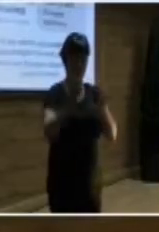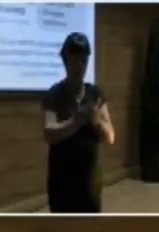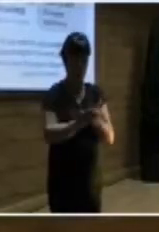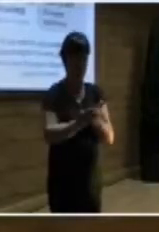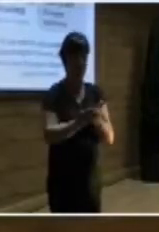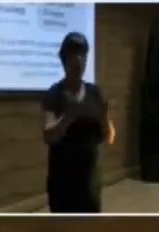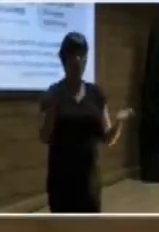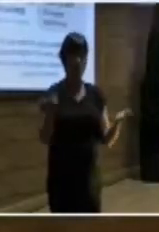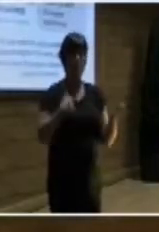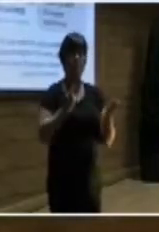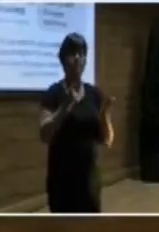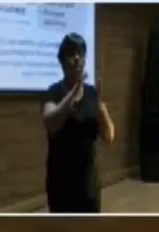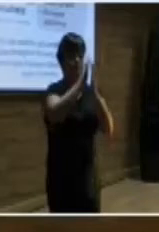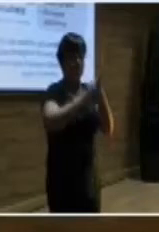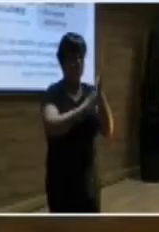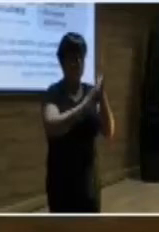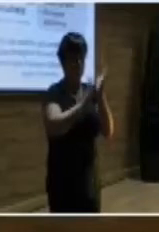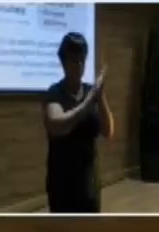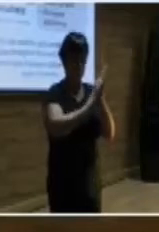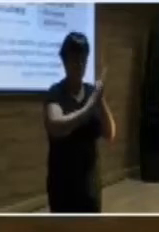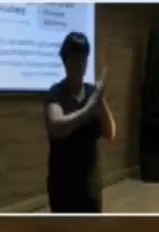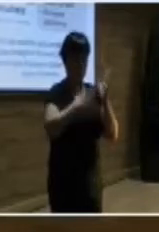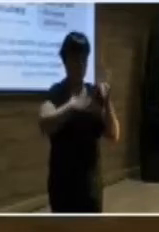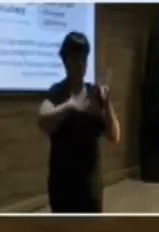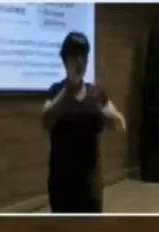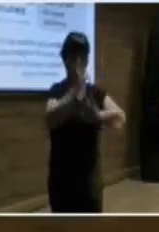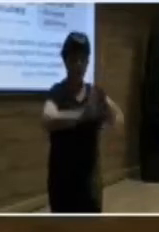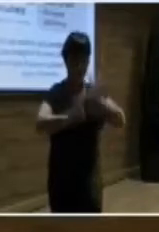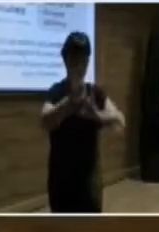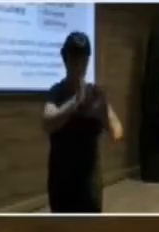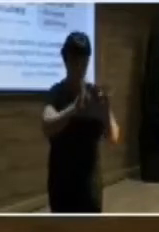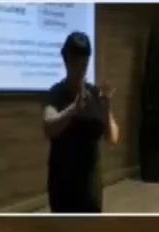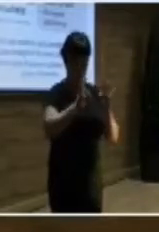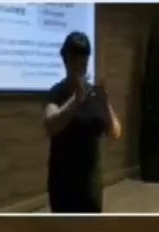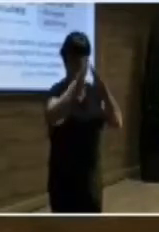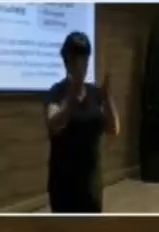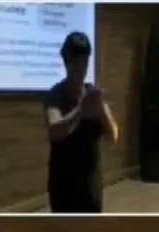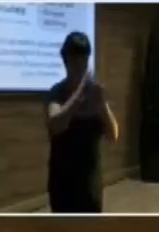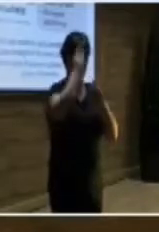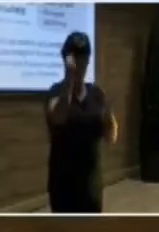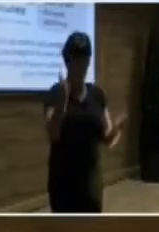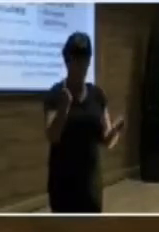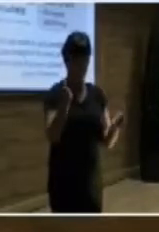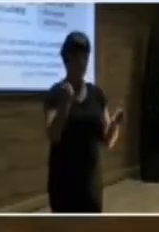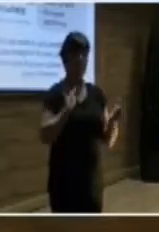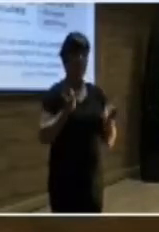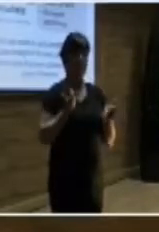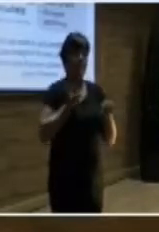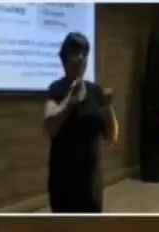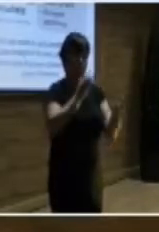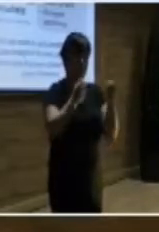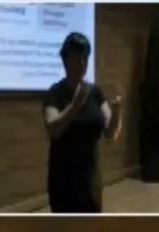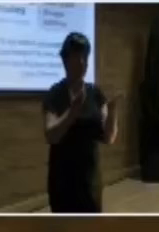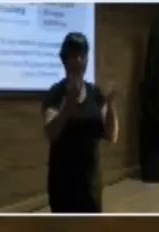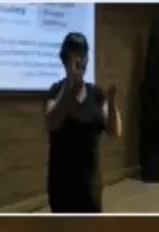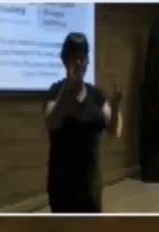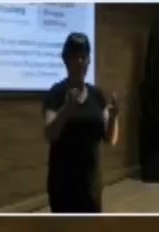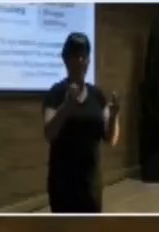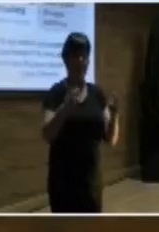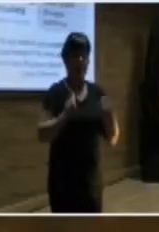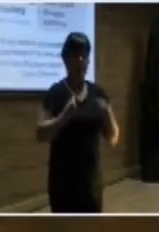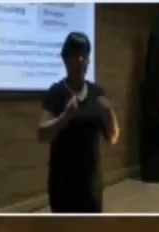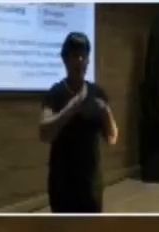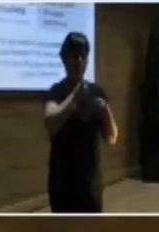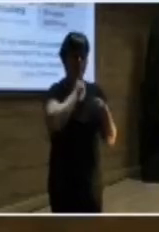to influence the global health agenda and also to support and strengthen our